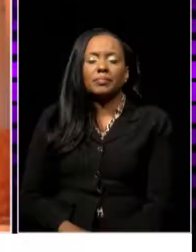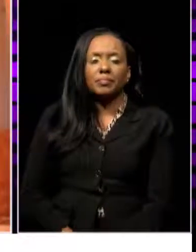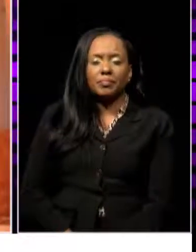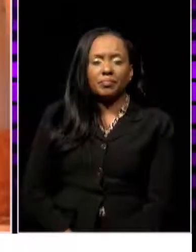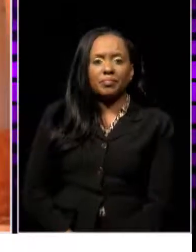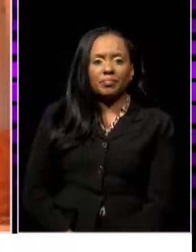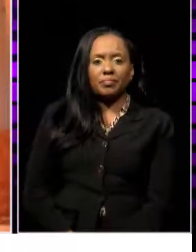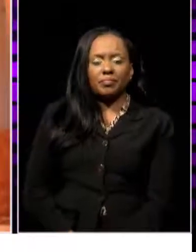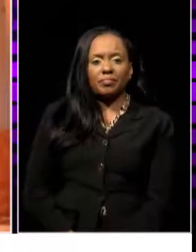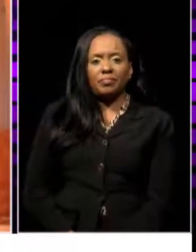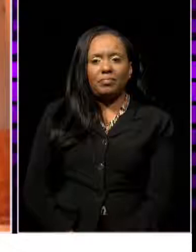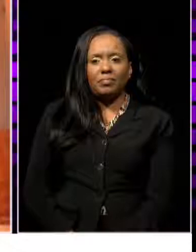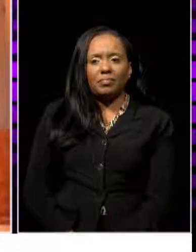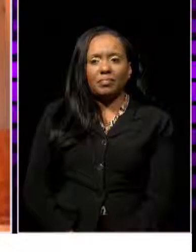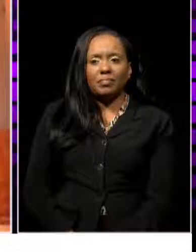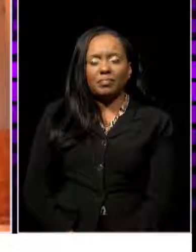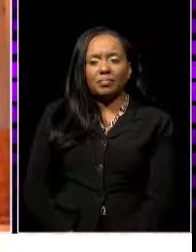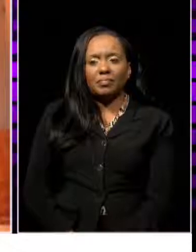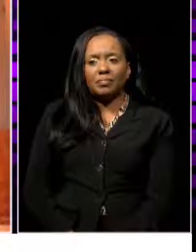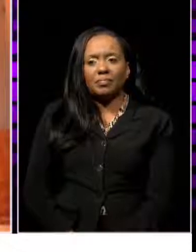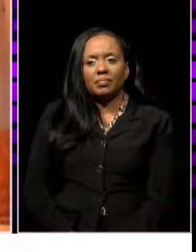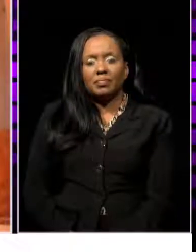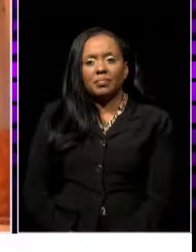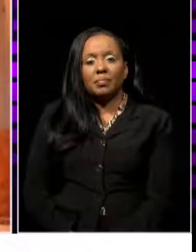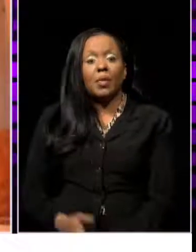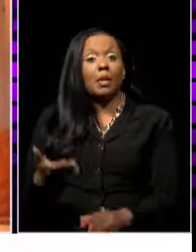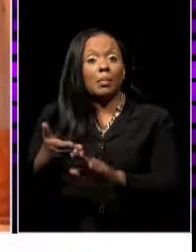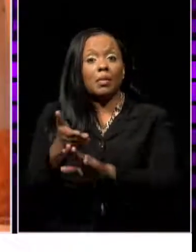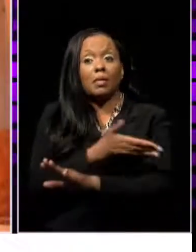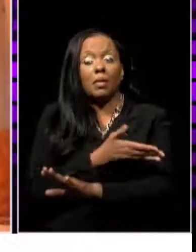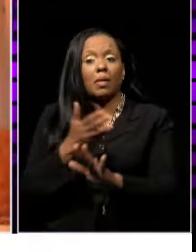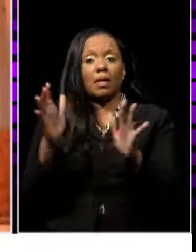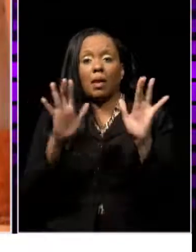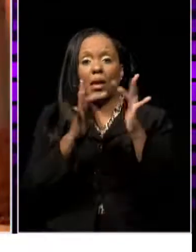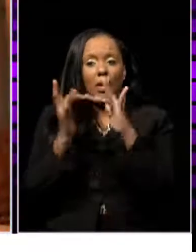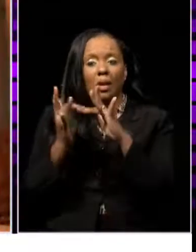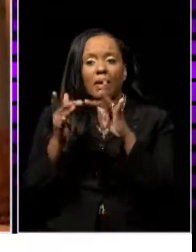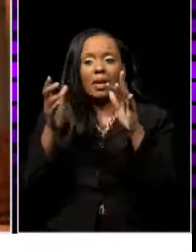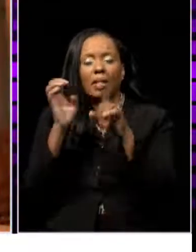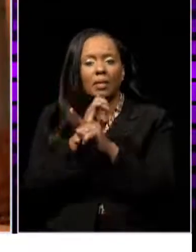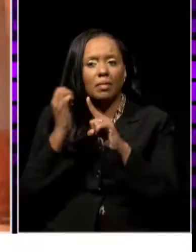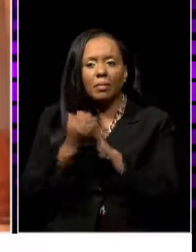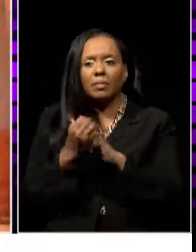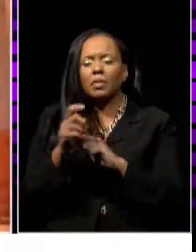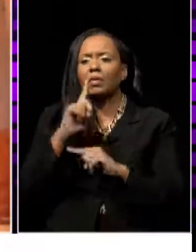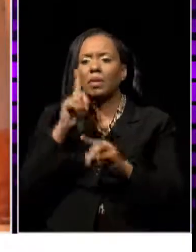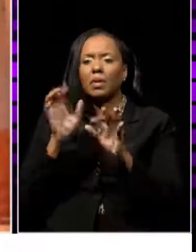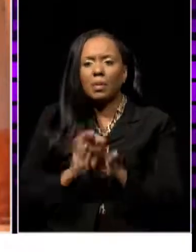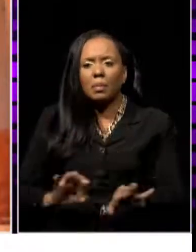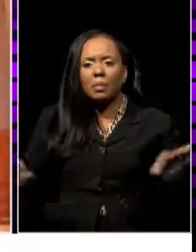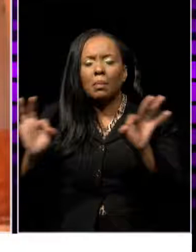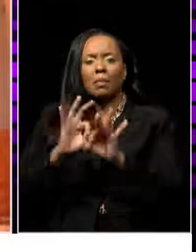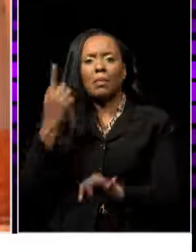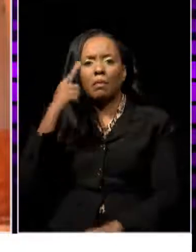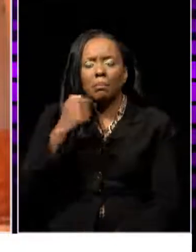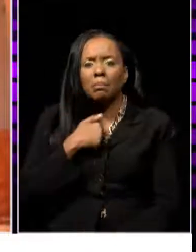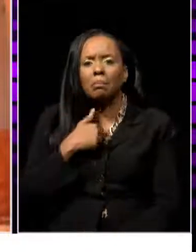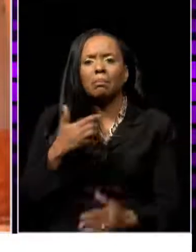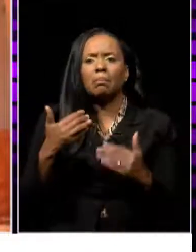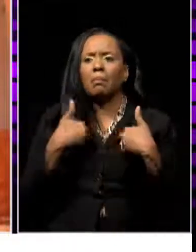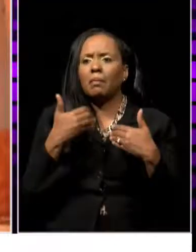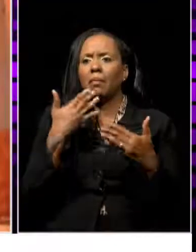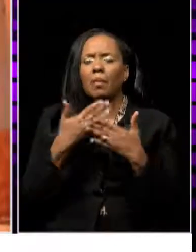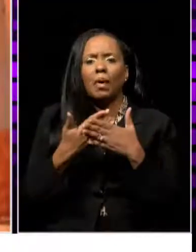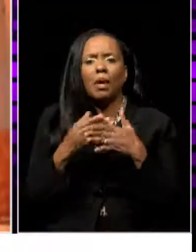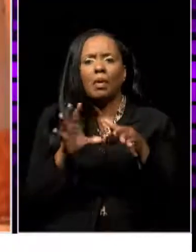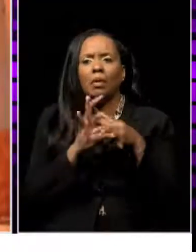even before the whole online environment, it has always been important for me to have a relationship with my